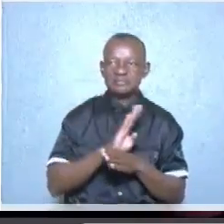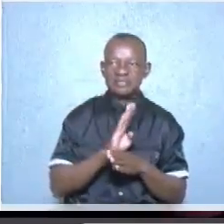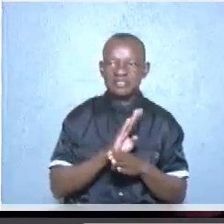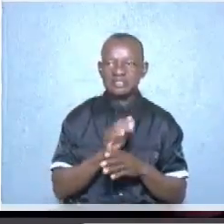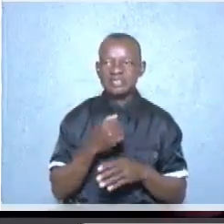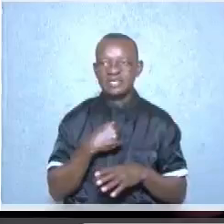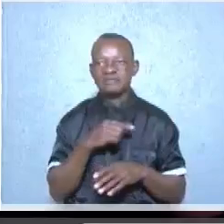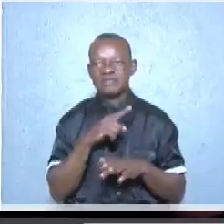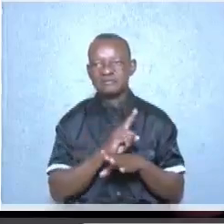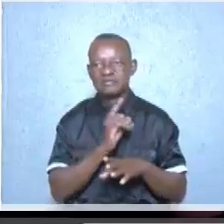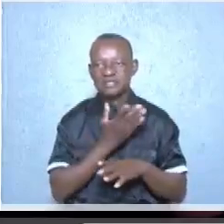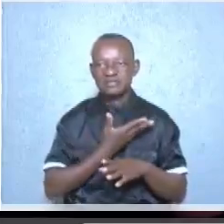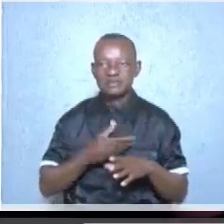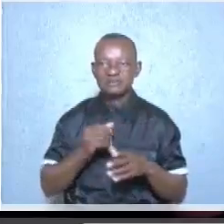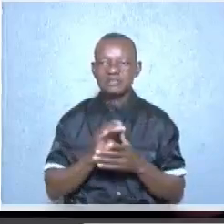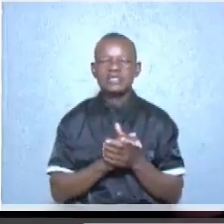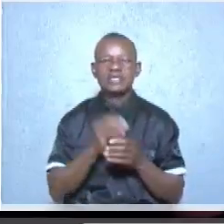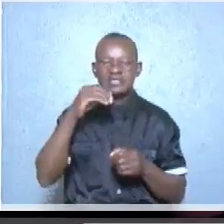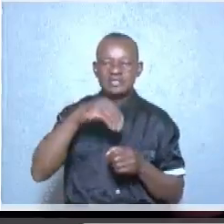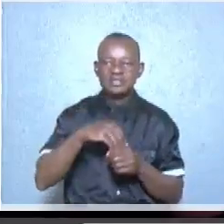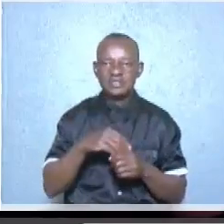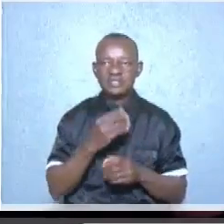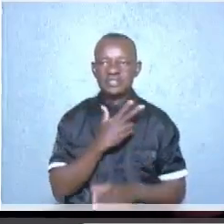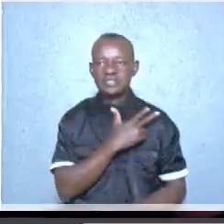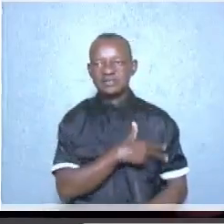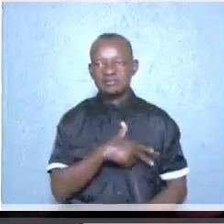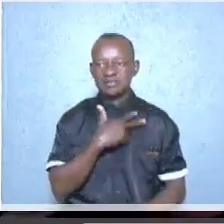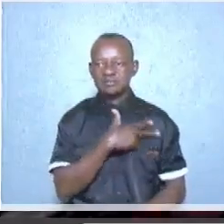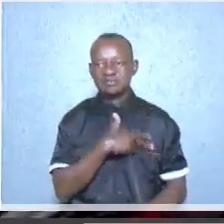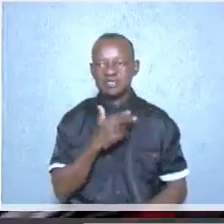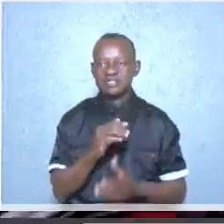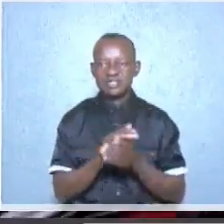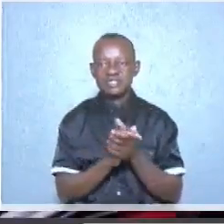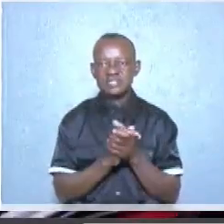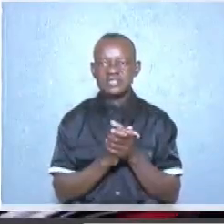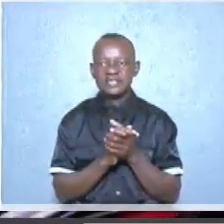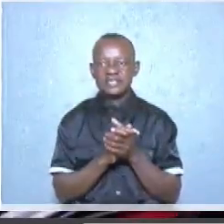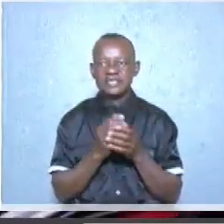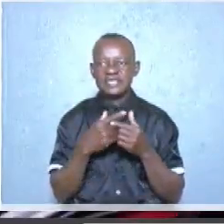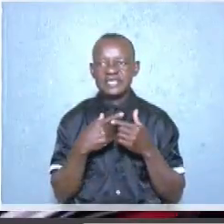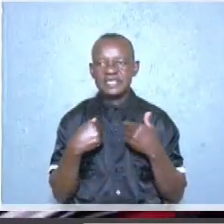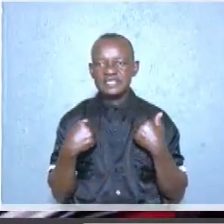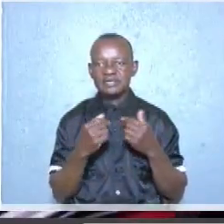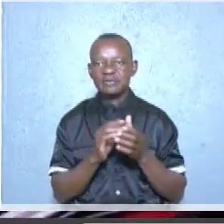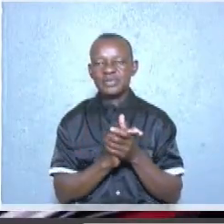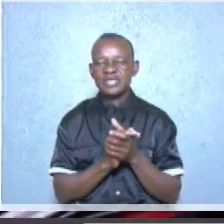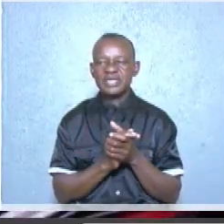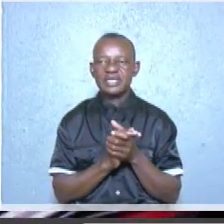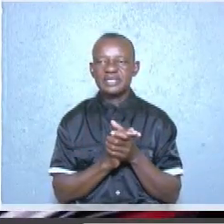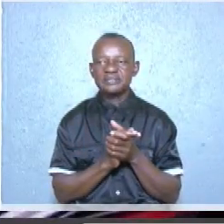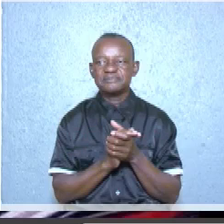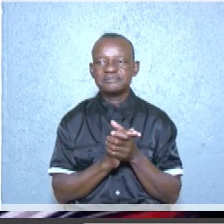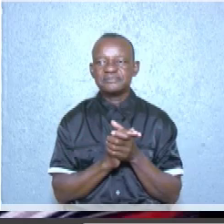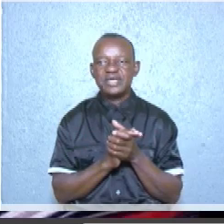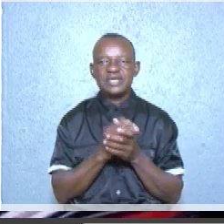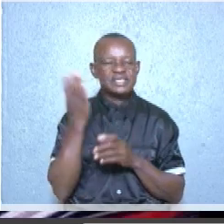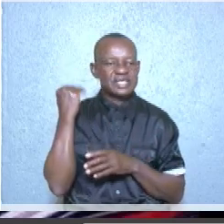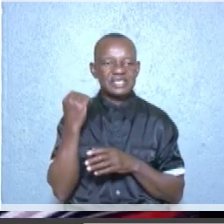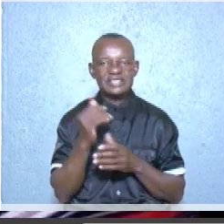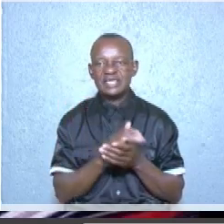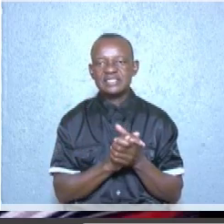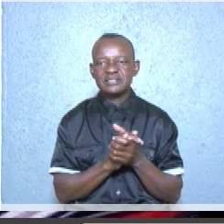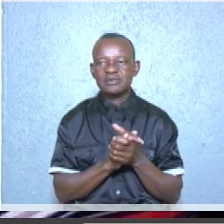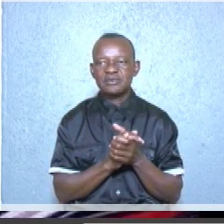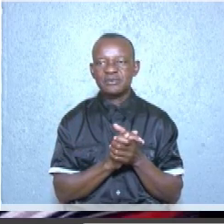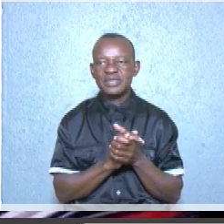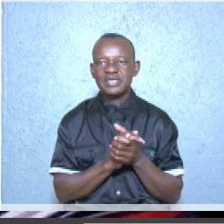profession, which is the accounting profession. And when we joined the profession, we were still treated very differently. The same person with the same